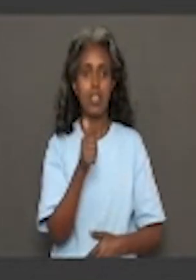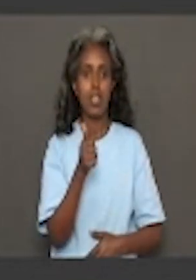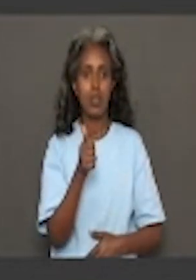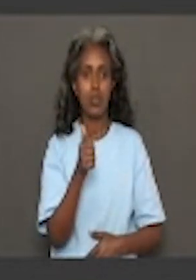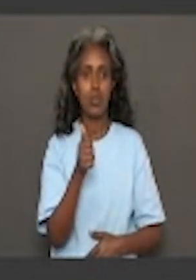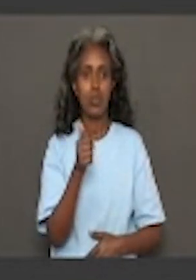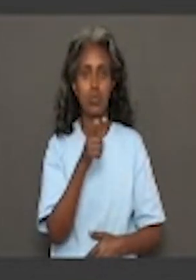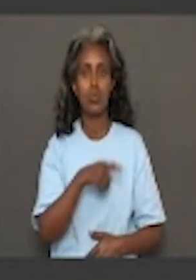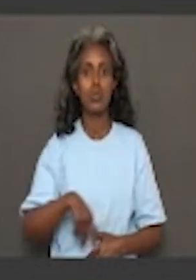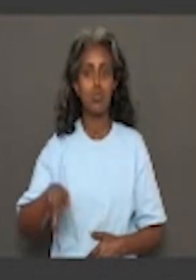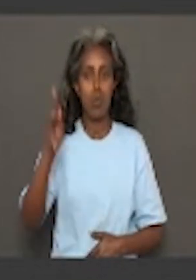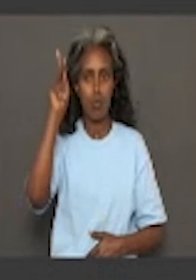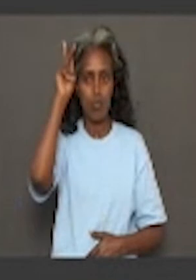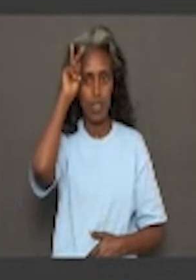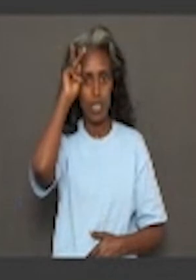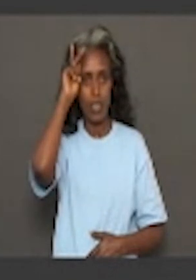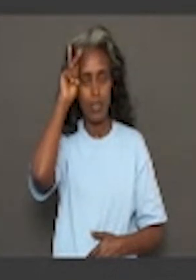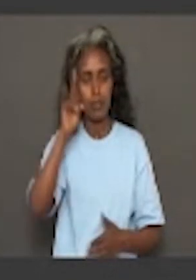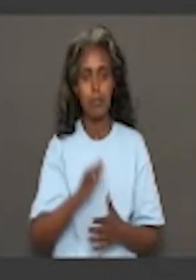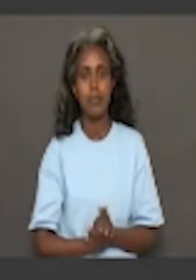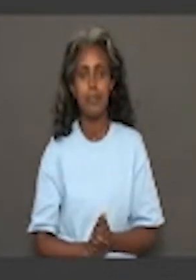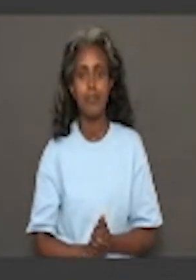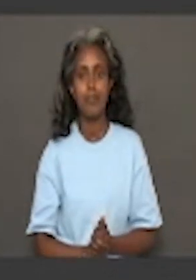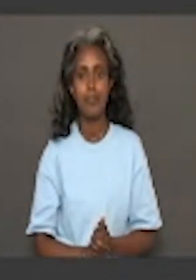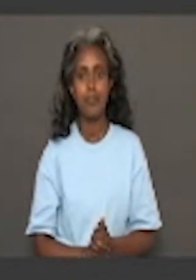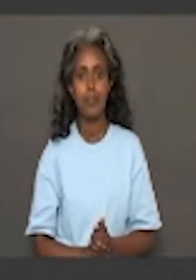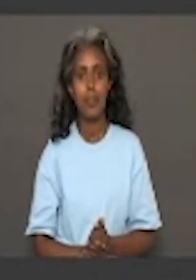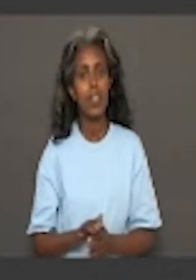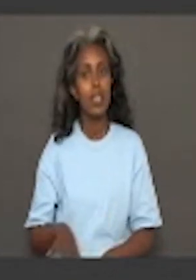minus 10 to the power of K.